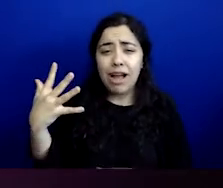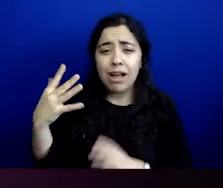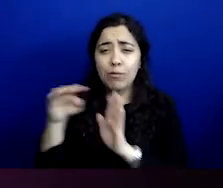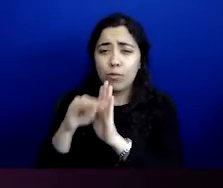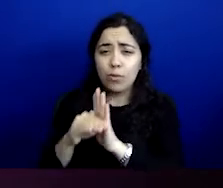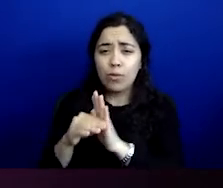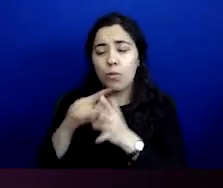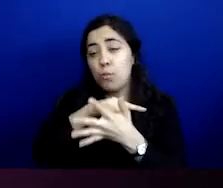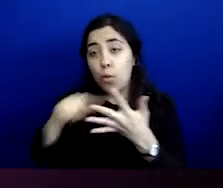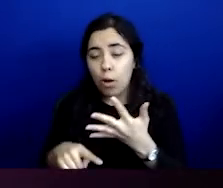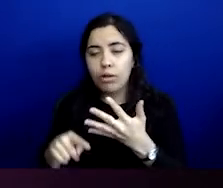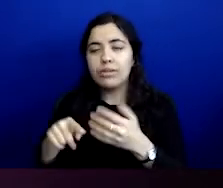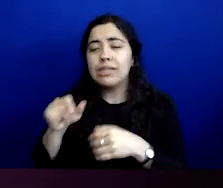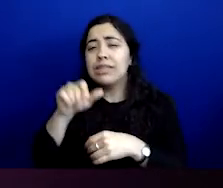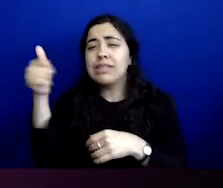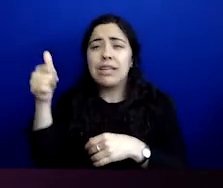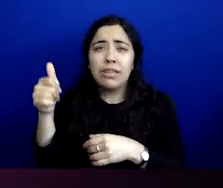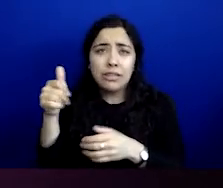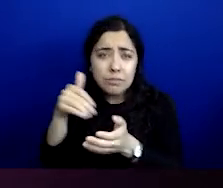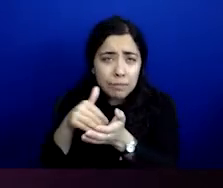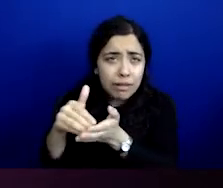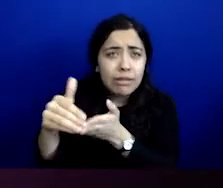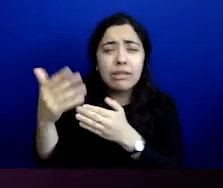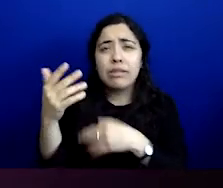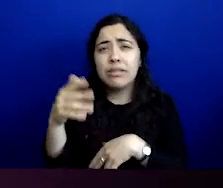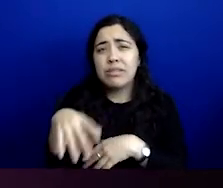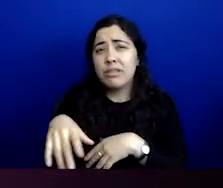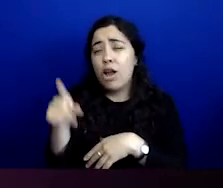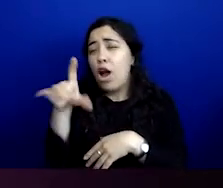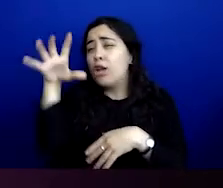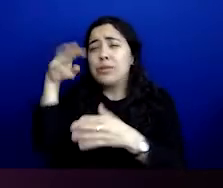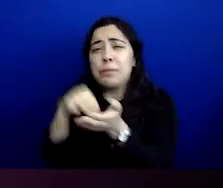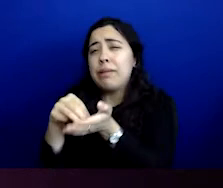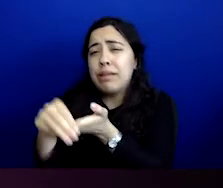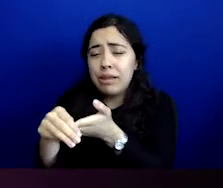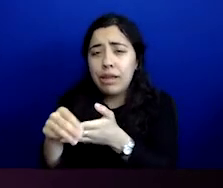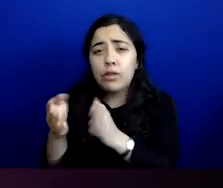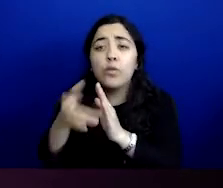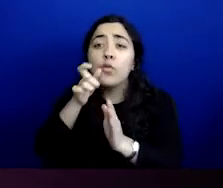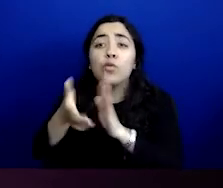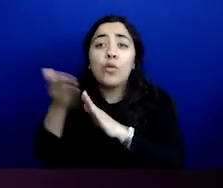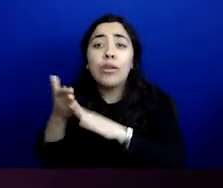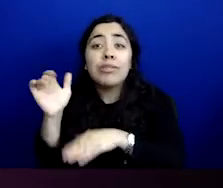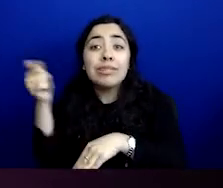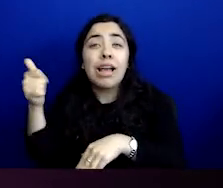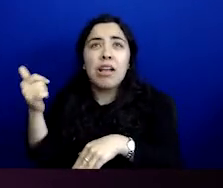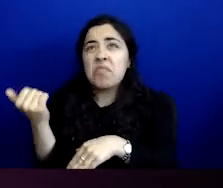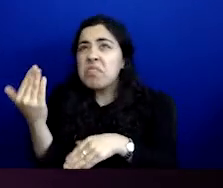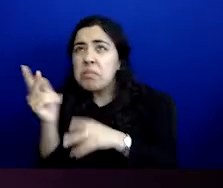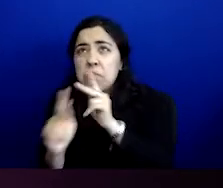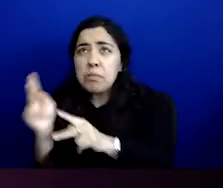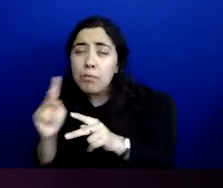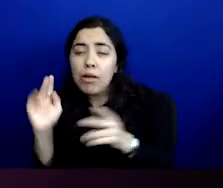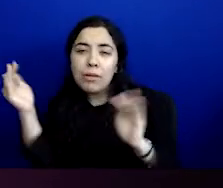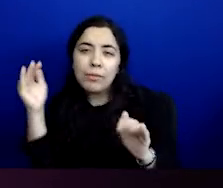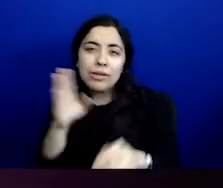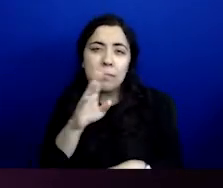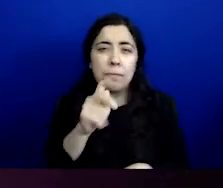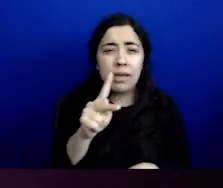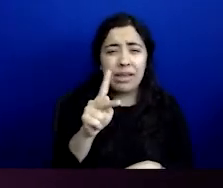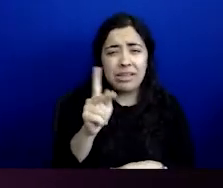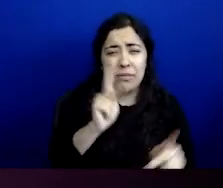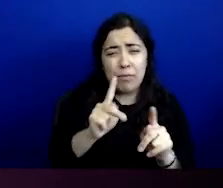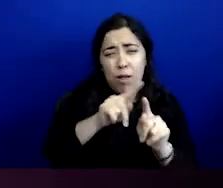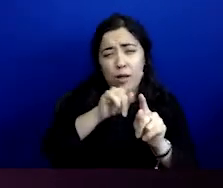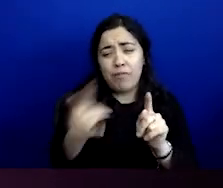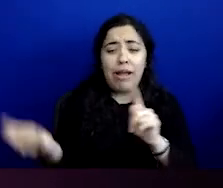of billions of dollars in transactions that are run by 10 or 15 people, as opposed to banks that have thousands of people flying all over the world in jets